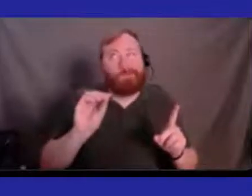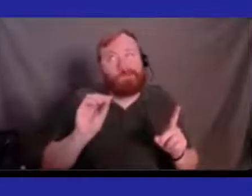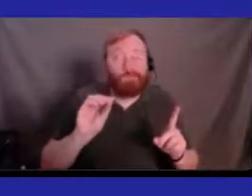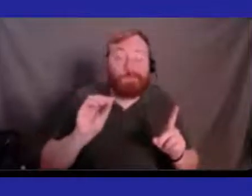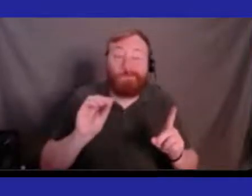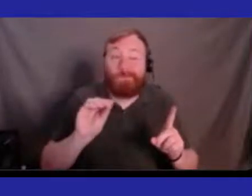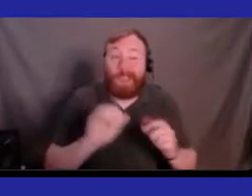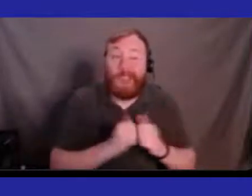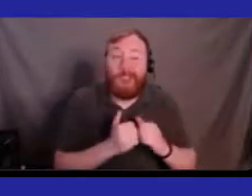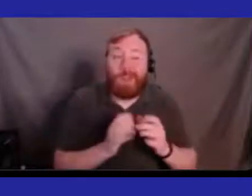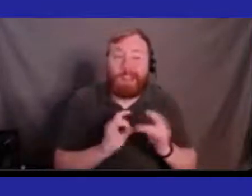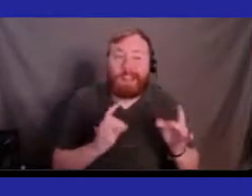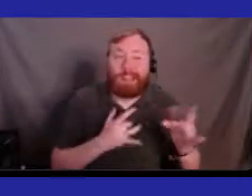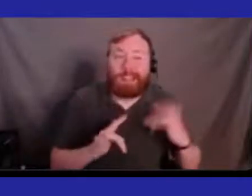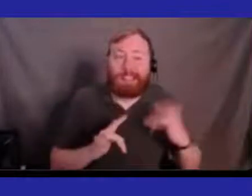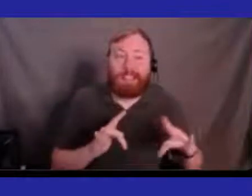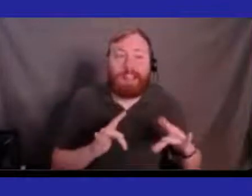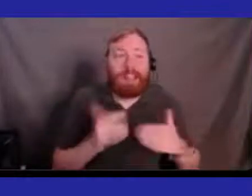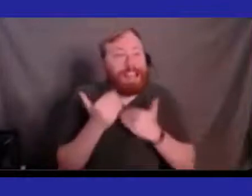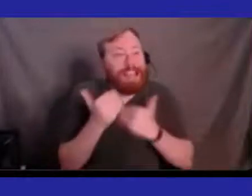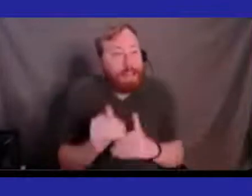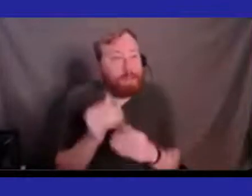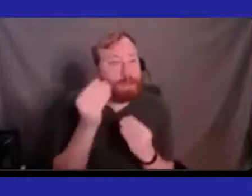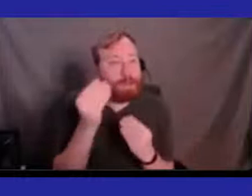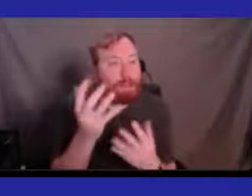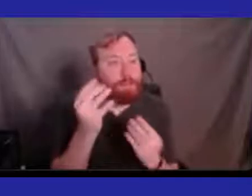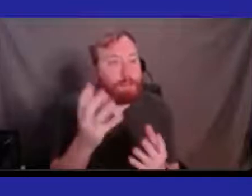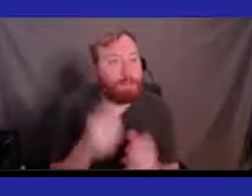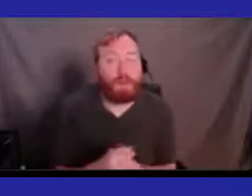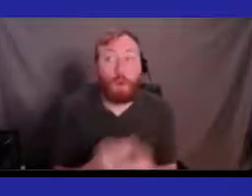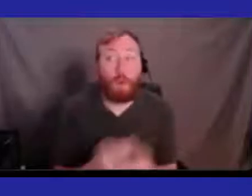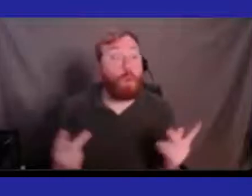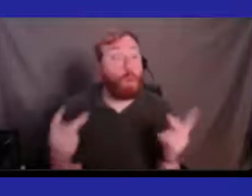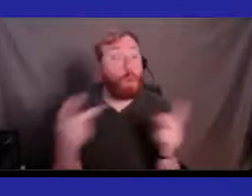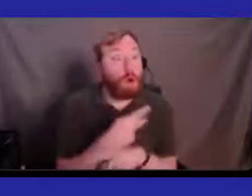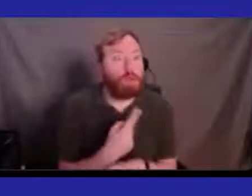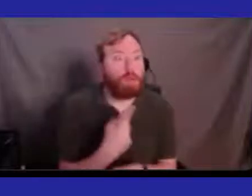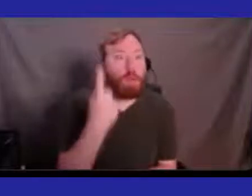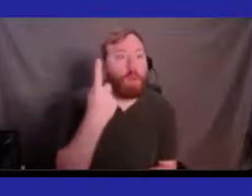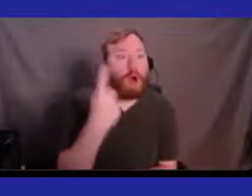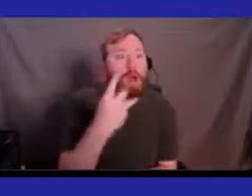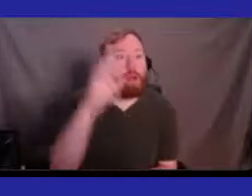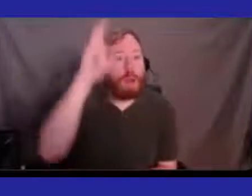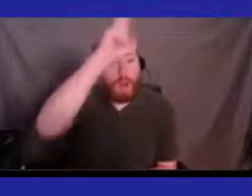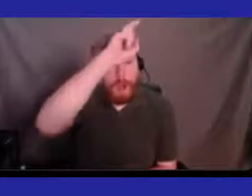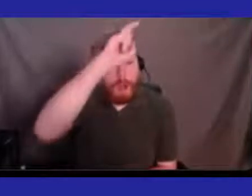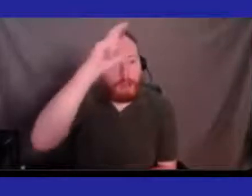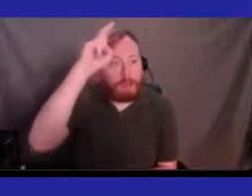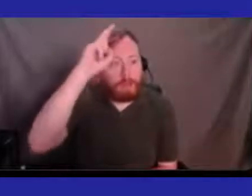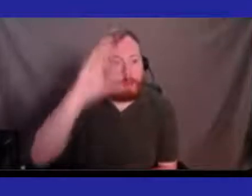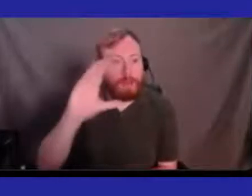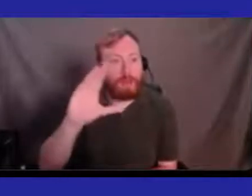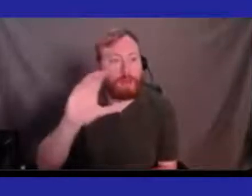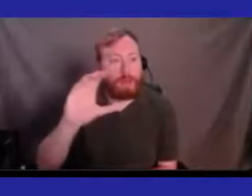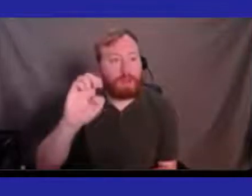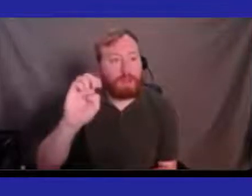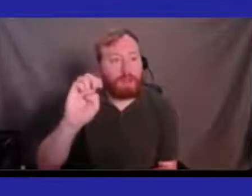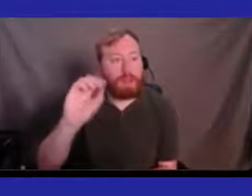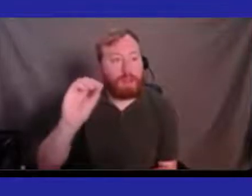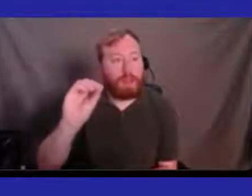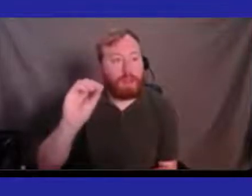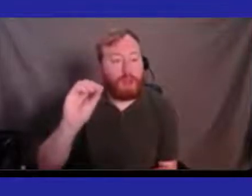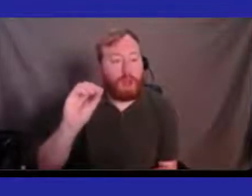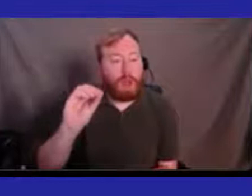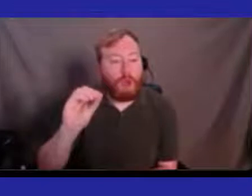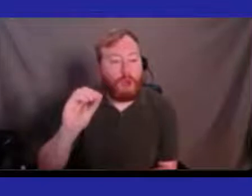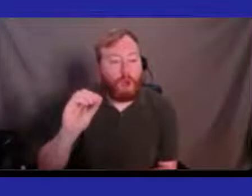they're getting. In the worst case, there is one hospital CEO that is saying they'll only give the information